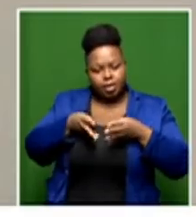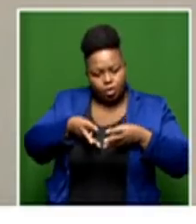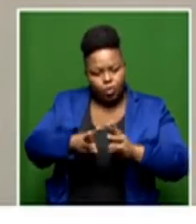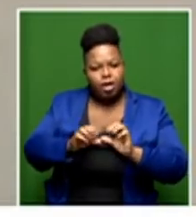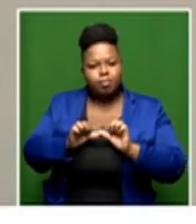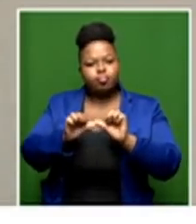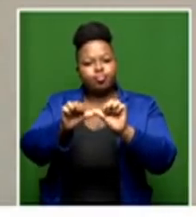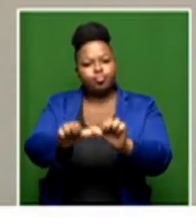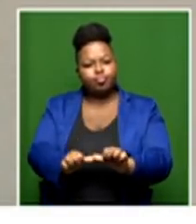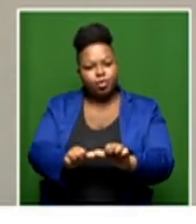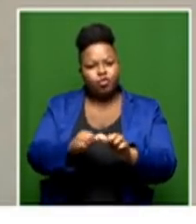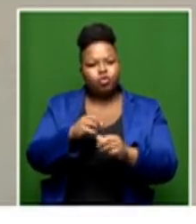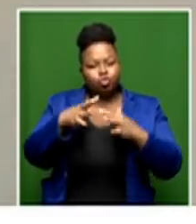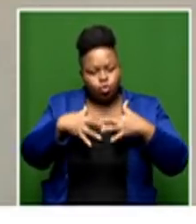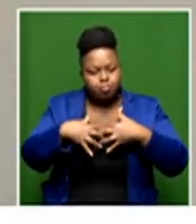for renewal.